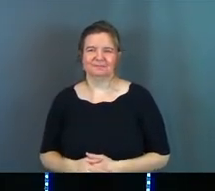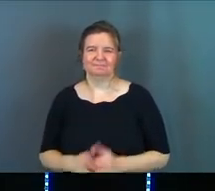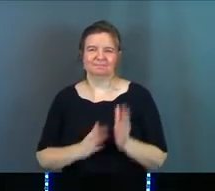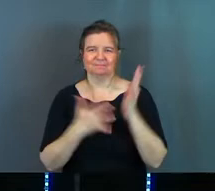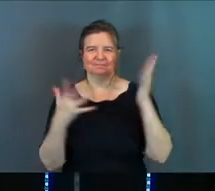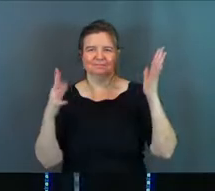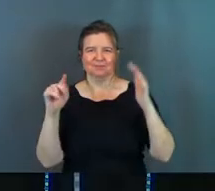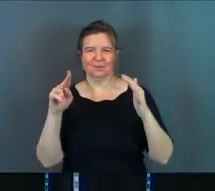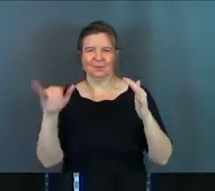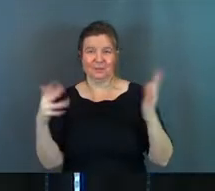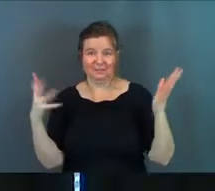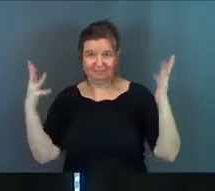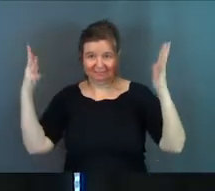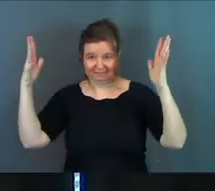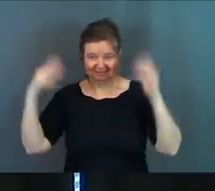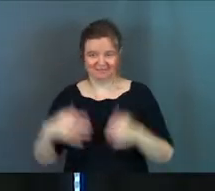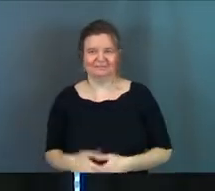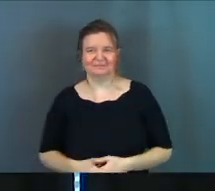Give a hand to Tony, would you?